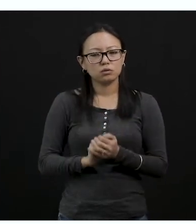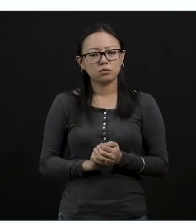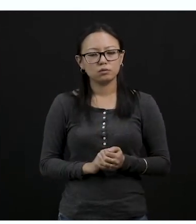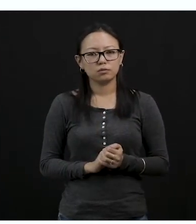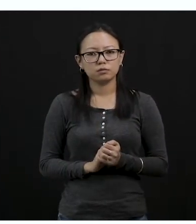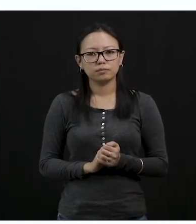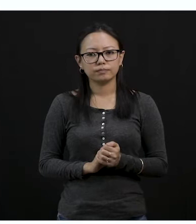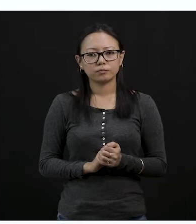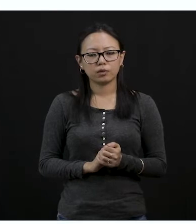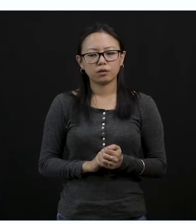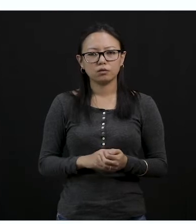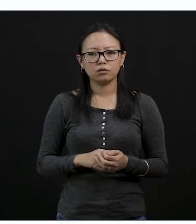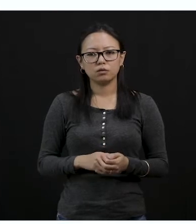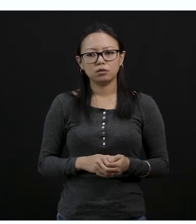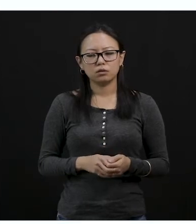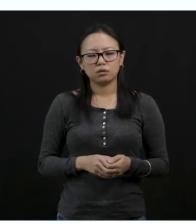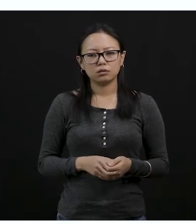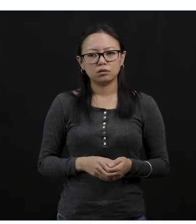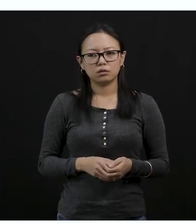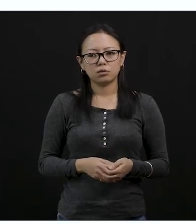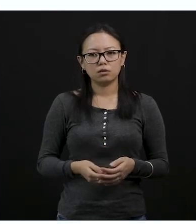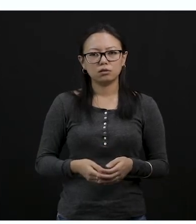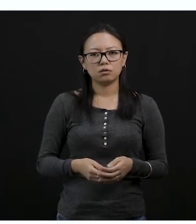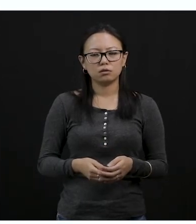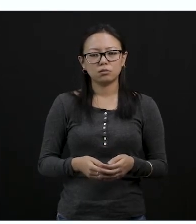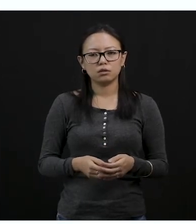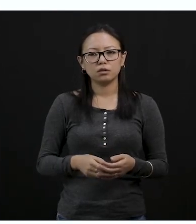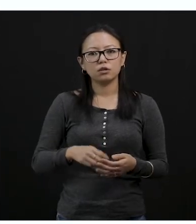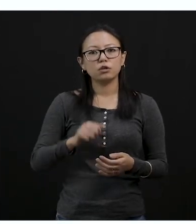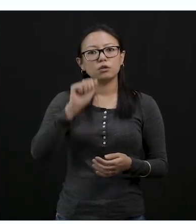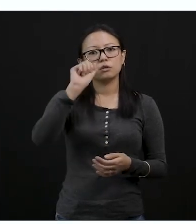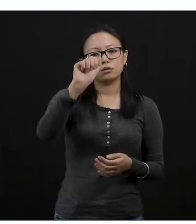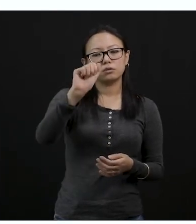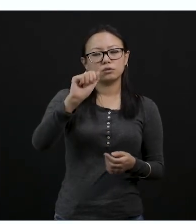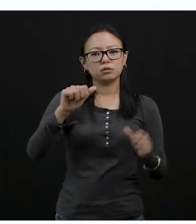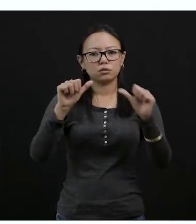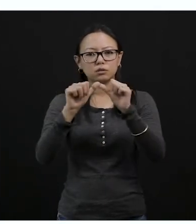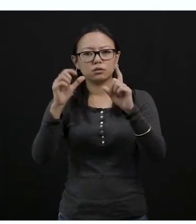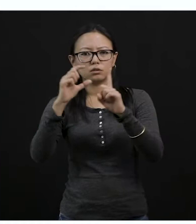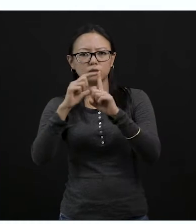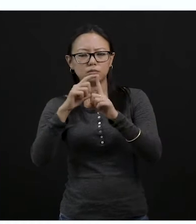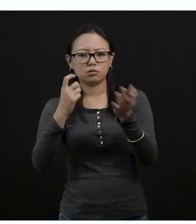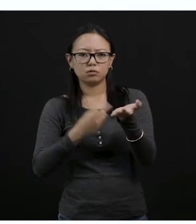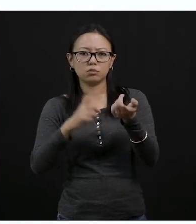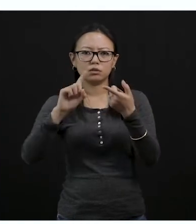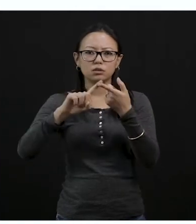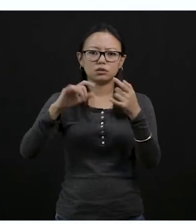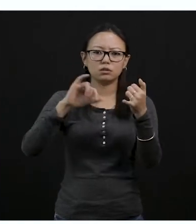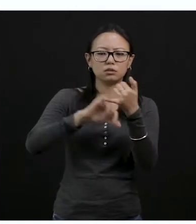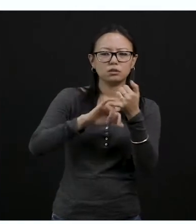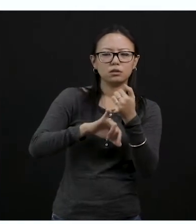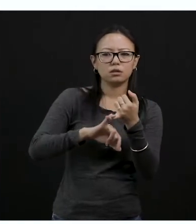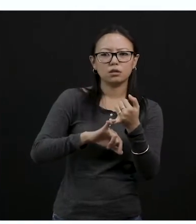to write the address only for the one that you're going to send, but you will also write the address of